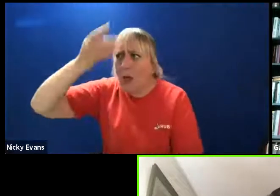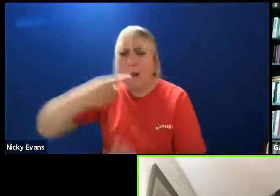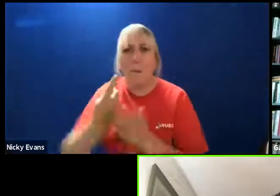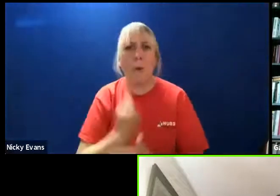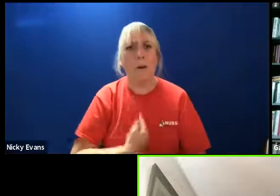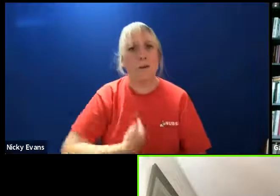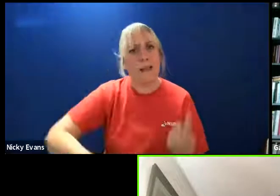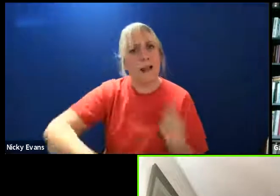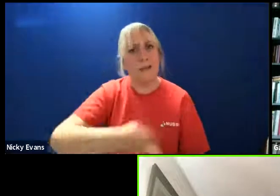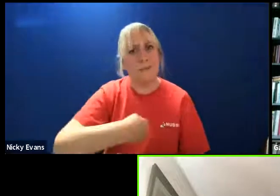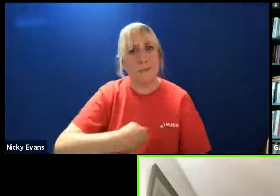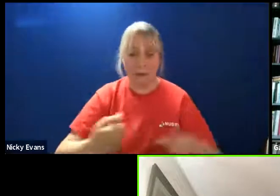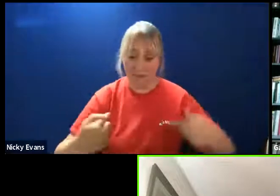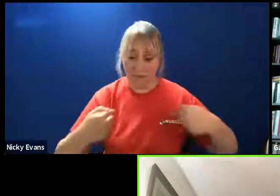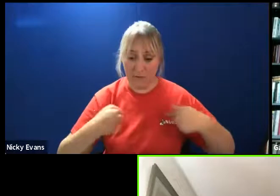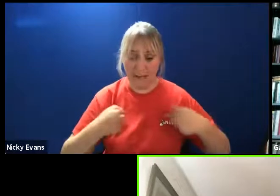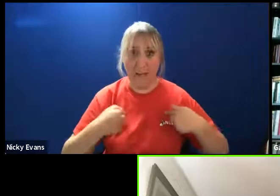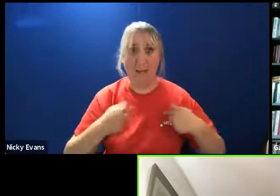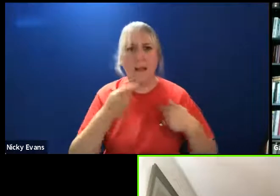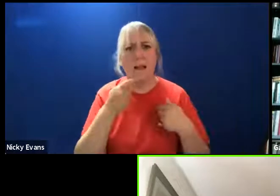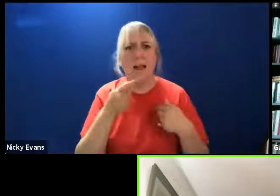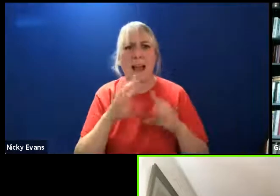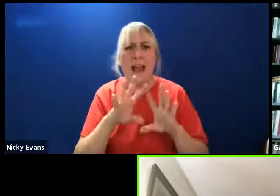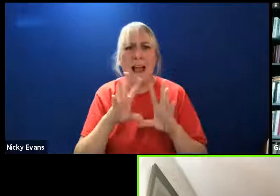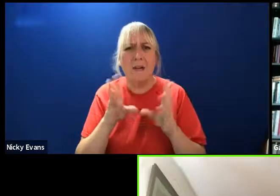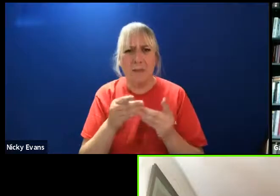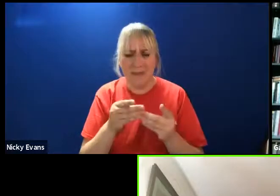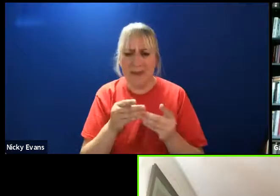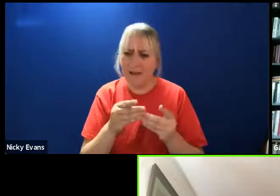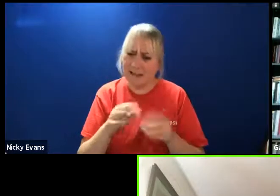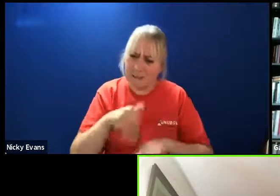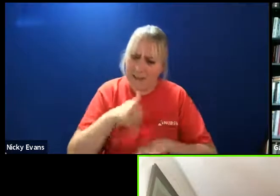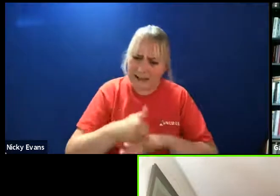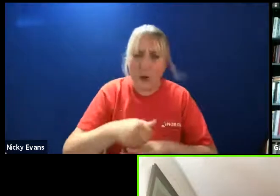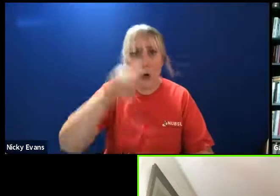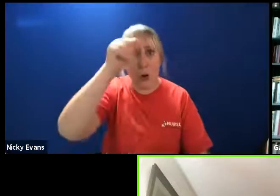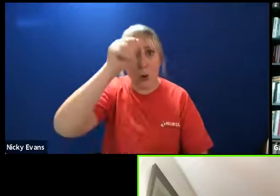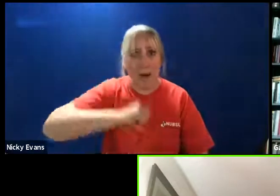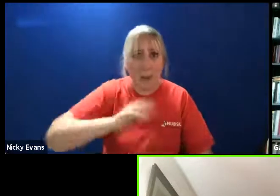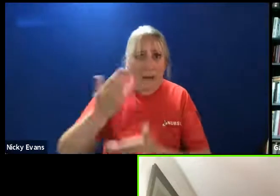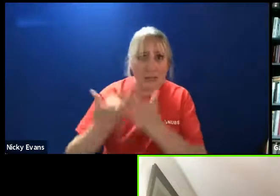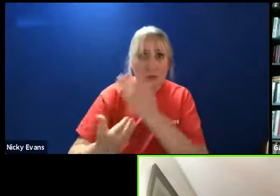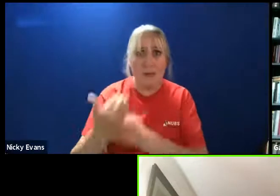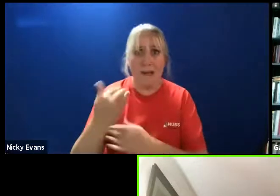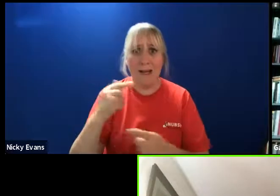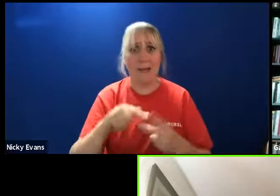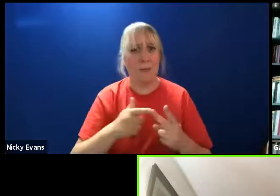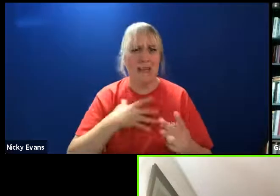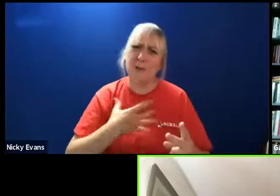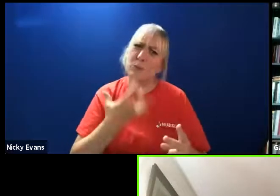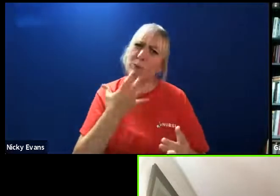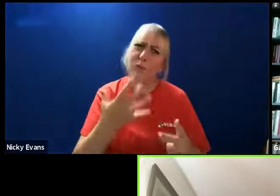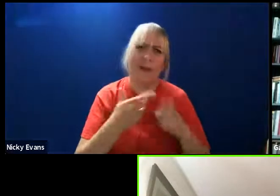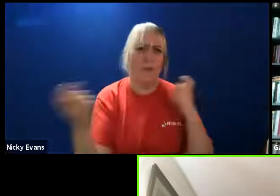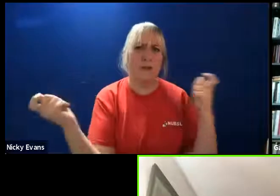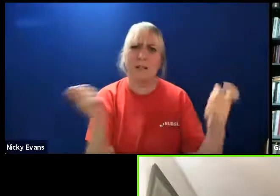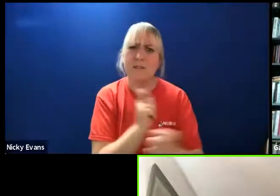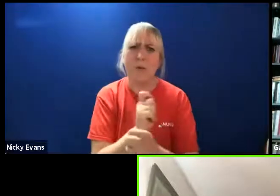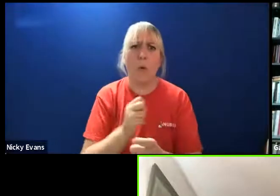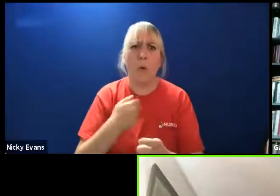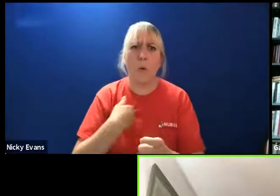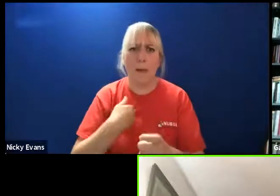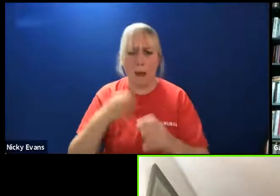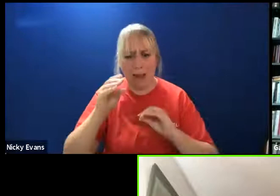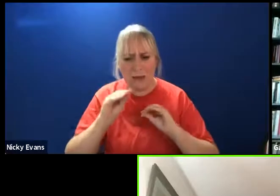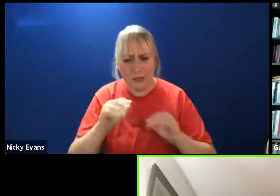me, they are framed around that idea of knowing our histories, being brave to transform the environments of education that we're in, and committing to